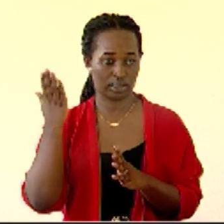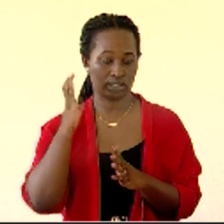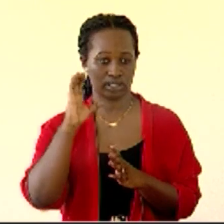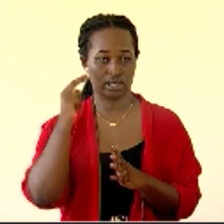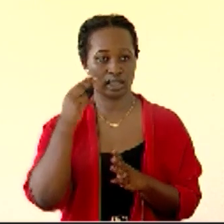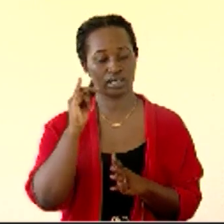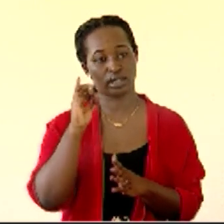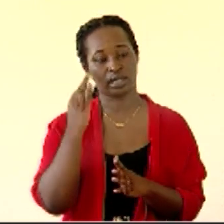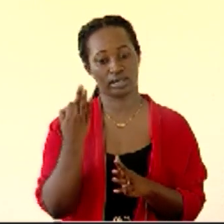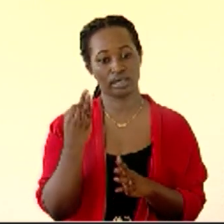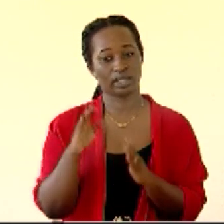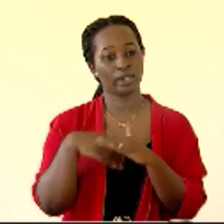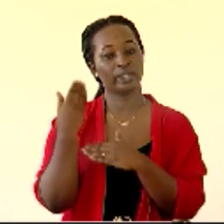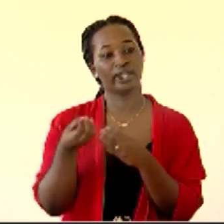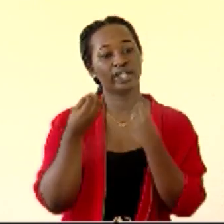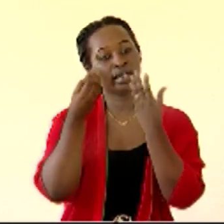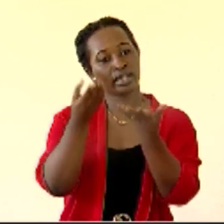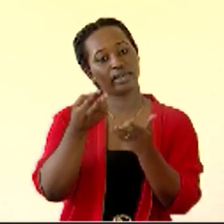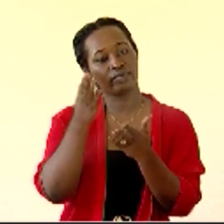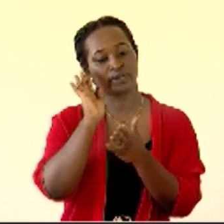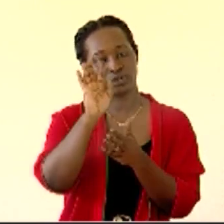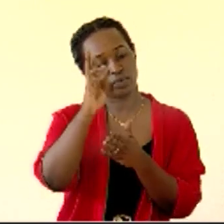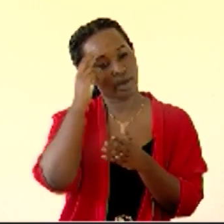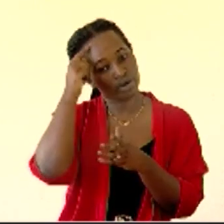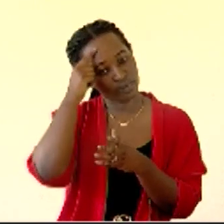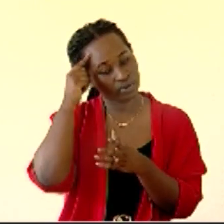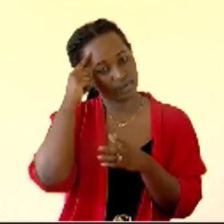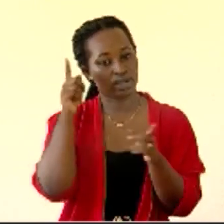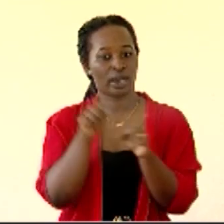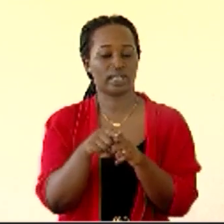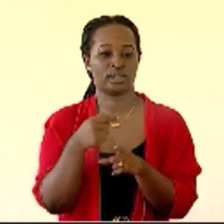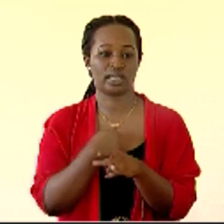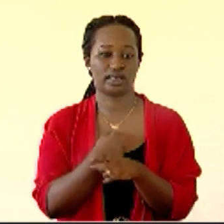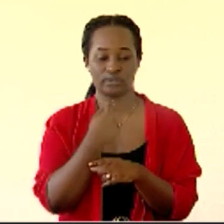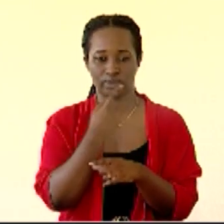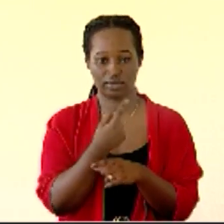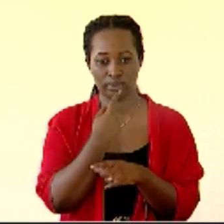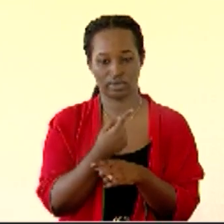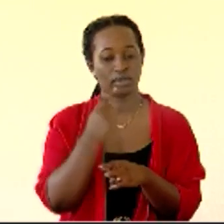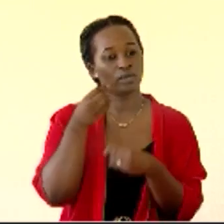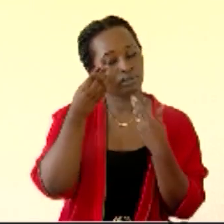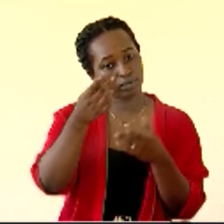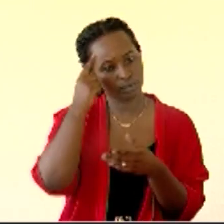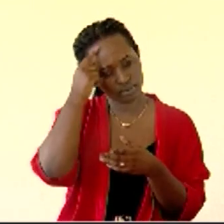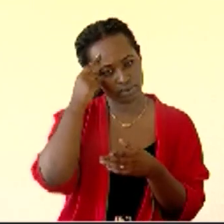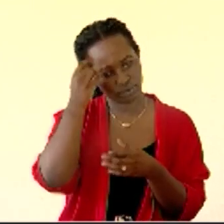So give your reasoning. As I've been talking, I've just been giving the reasoning.